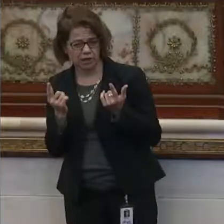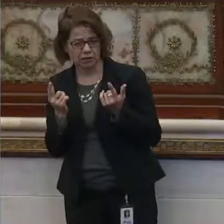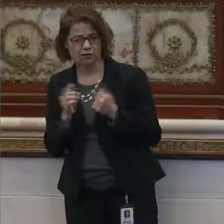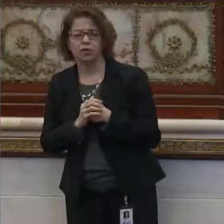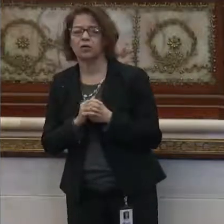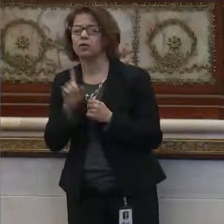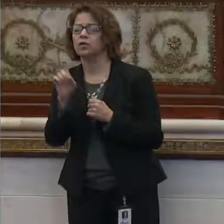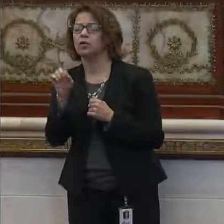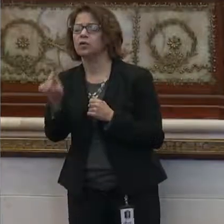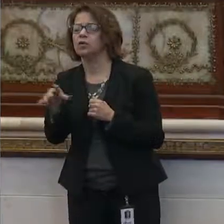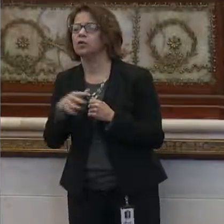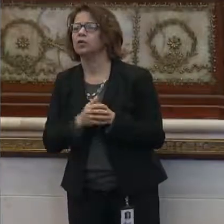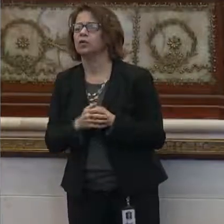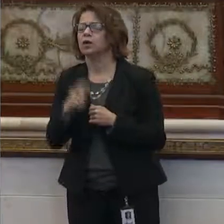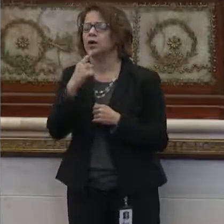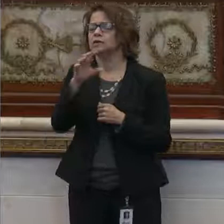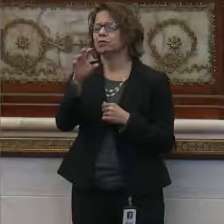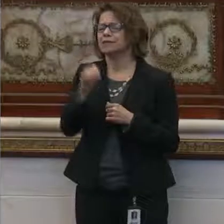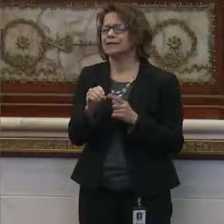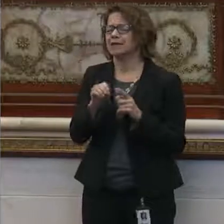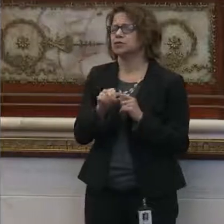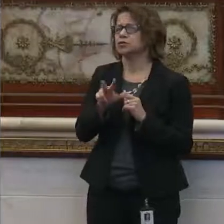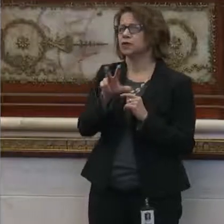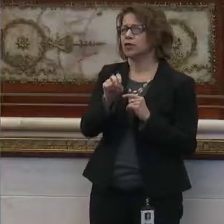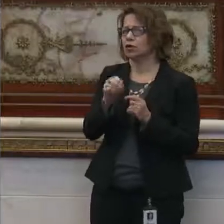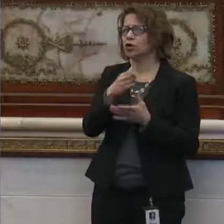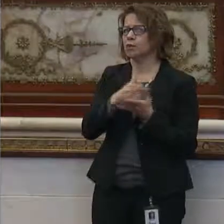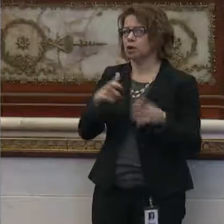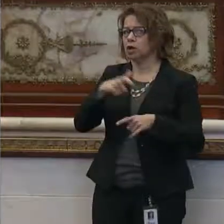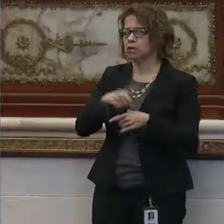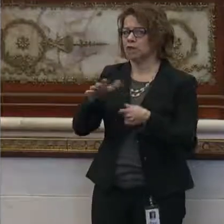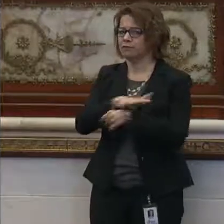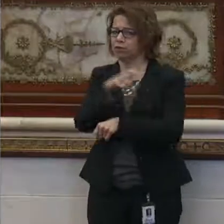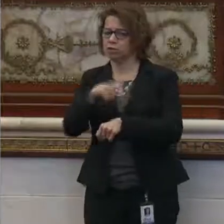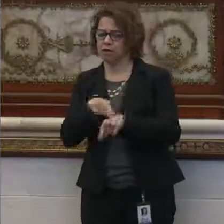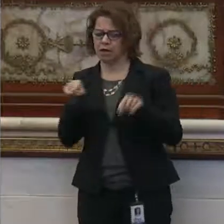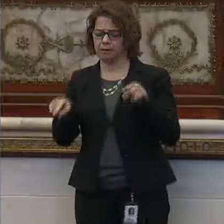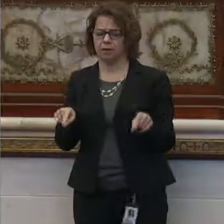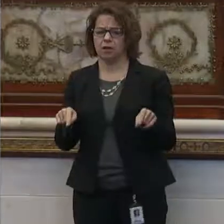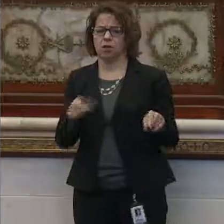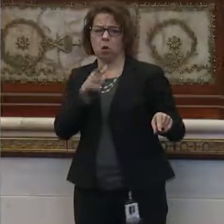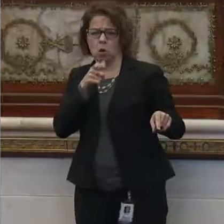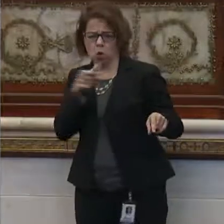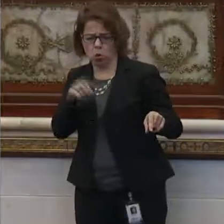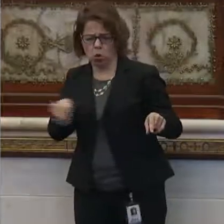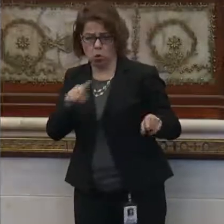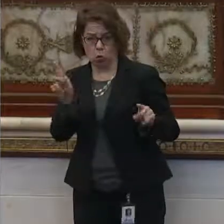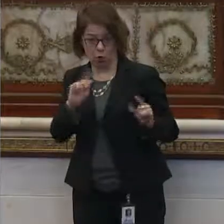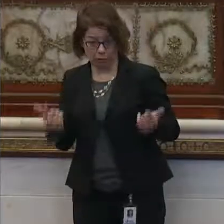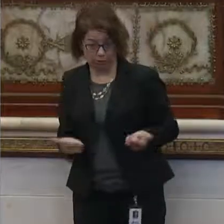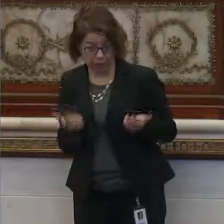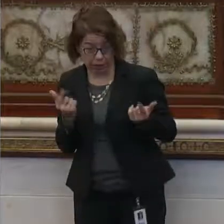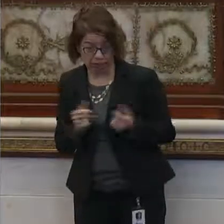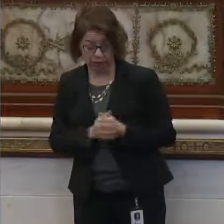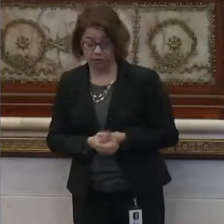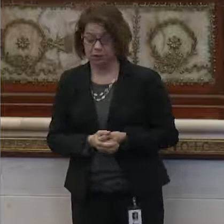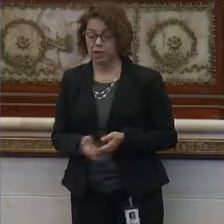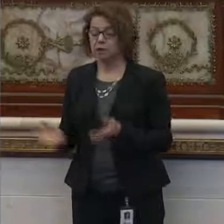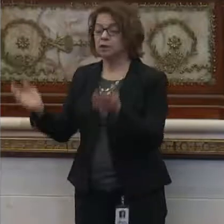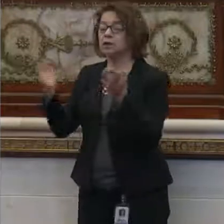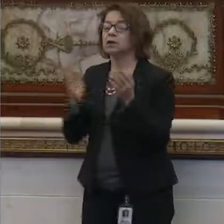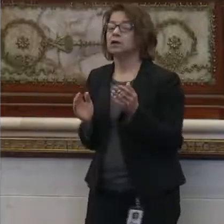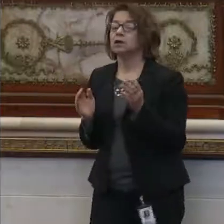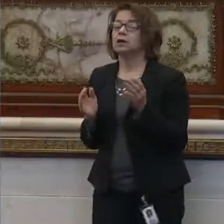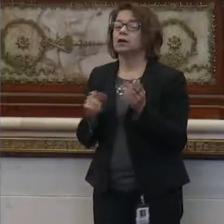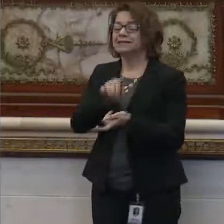percentage, I think you said 30 part-time and full-time coaches, are they Philadelphia residents? So, I don't